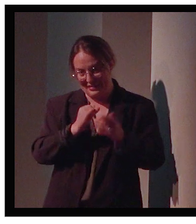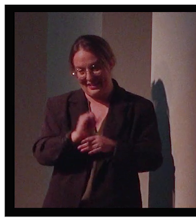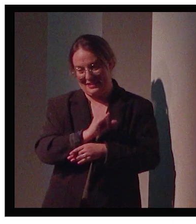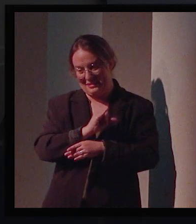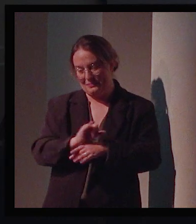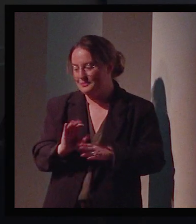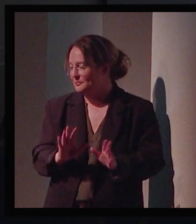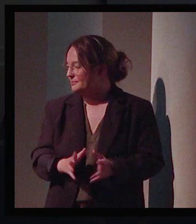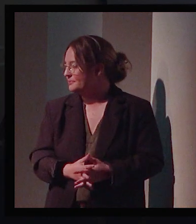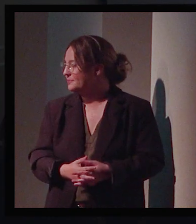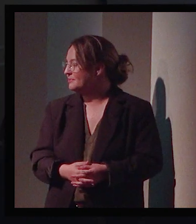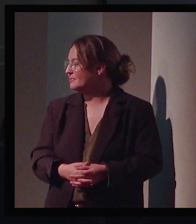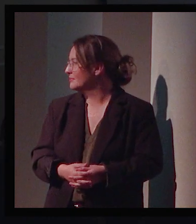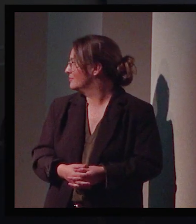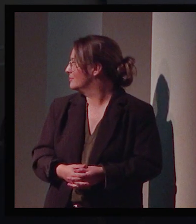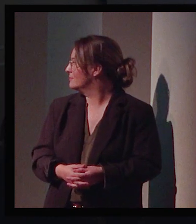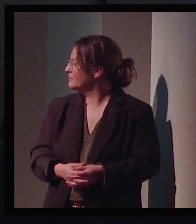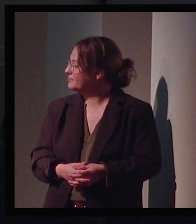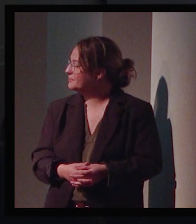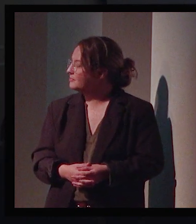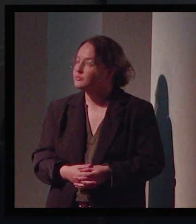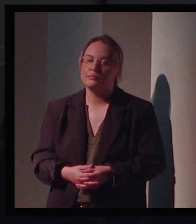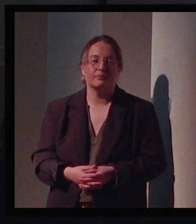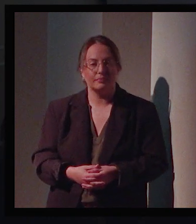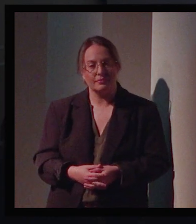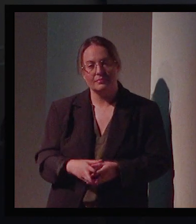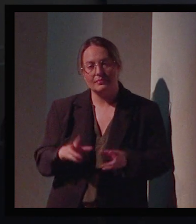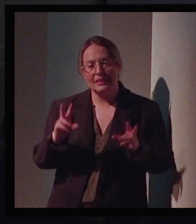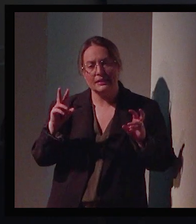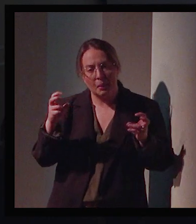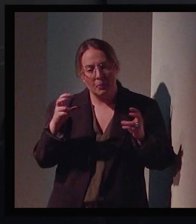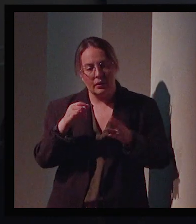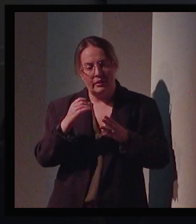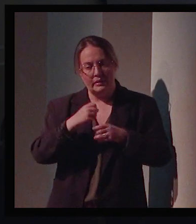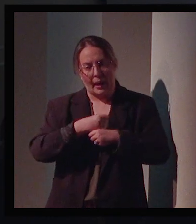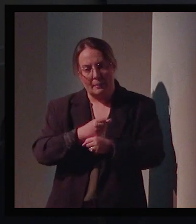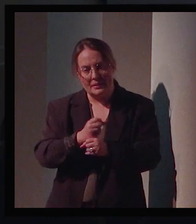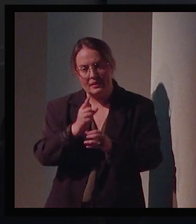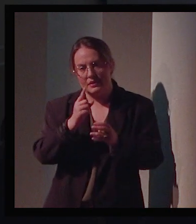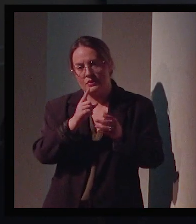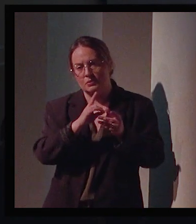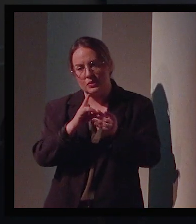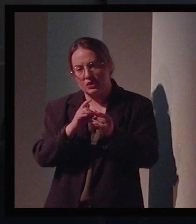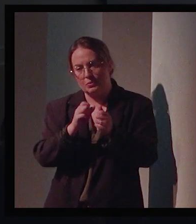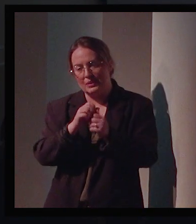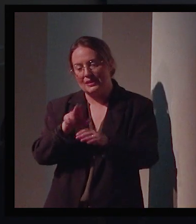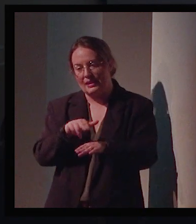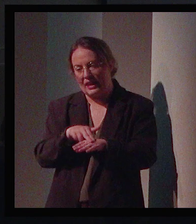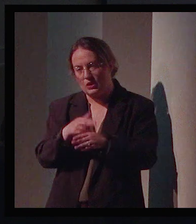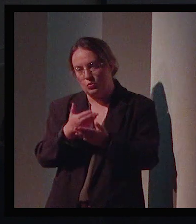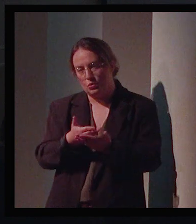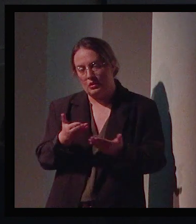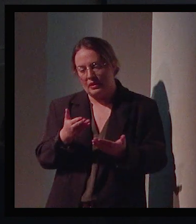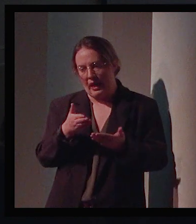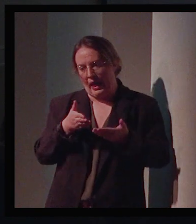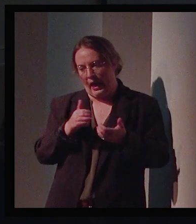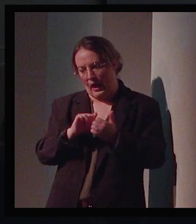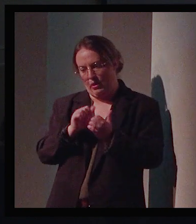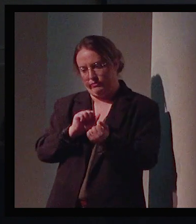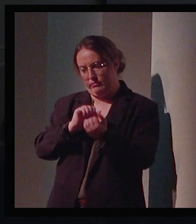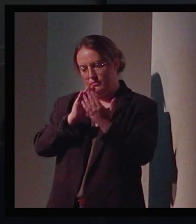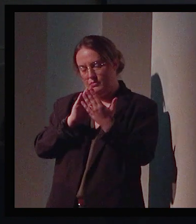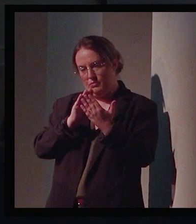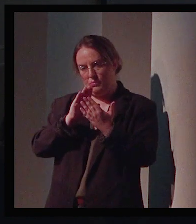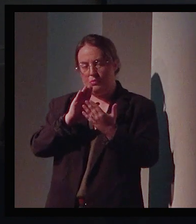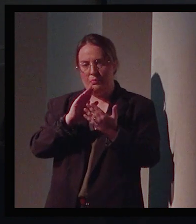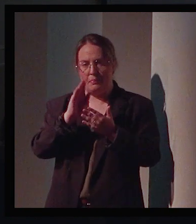its subject, its composition, its relationship with historical sources, and the very way that it was painted, Manet's Luncheon